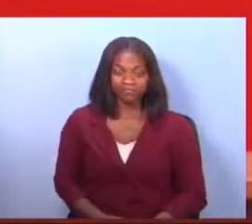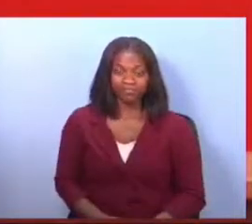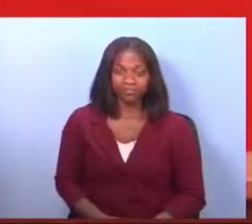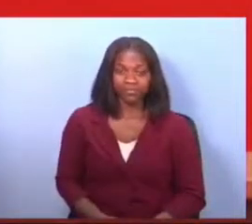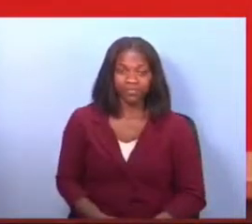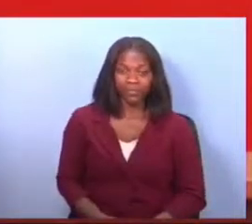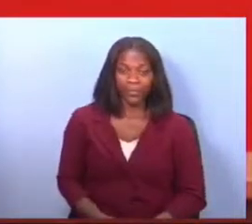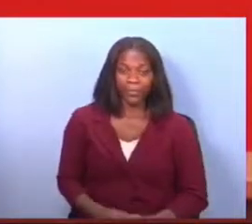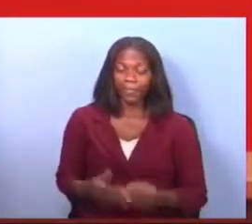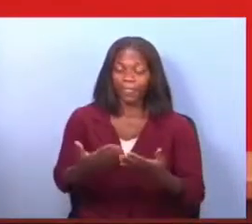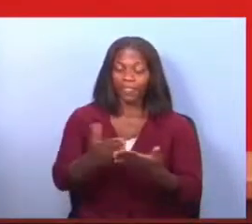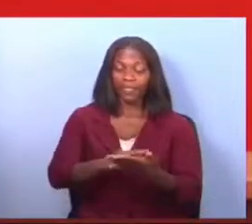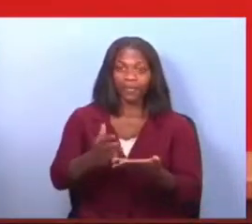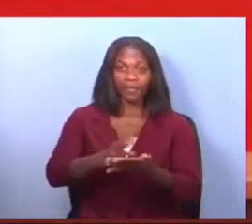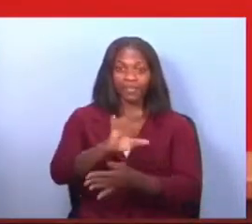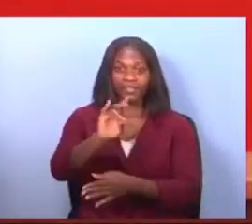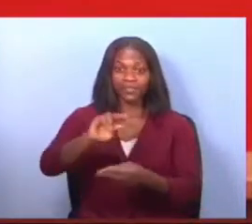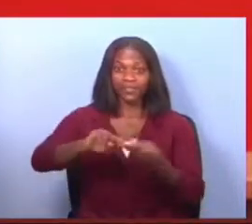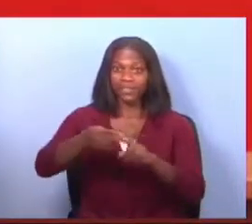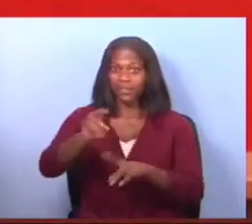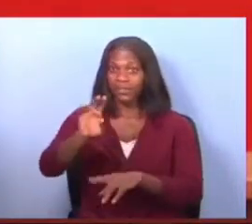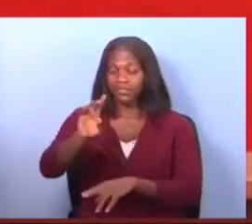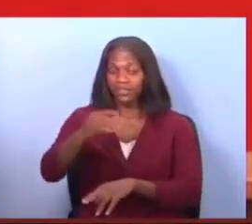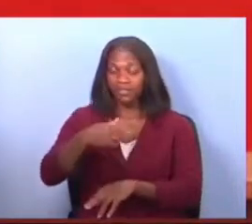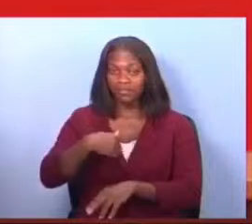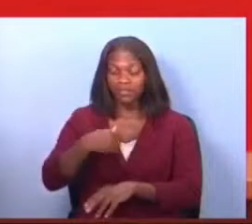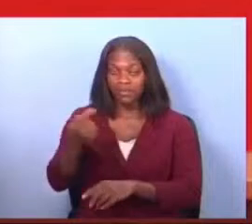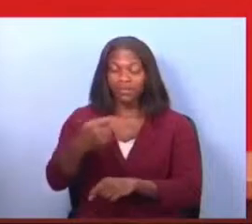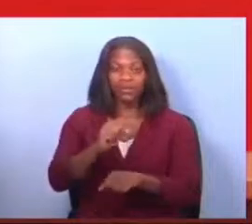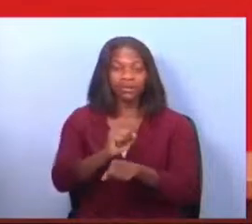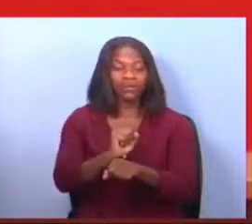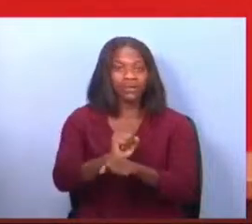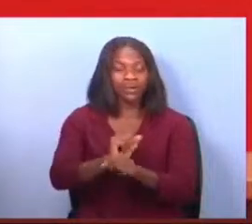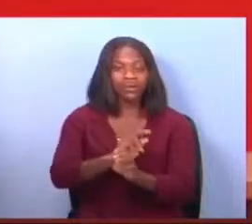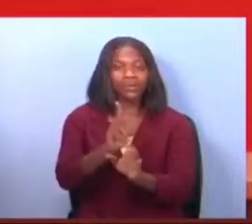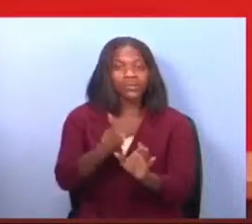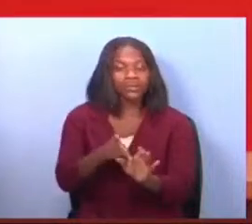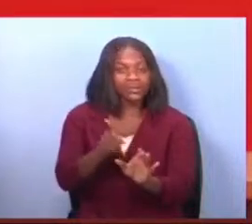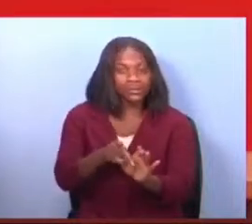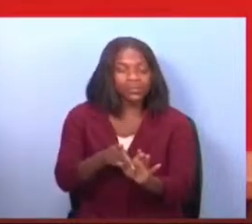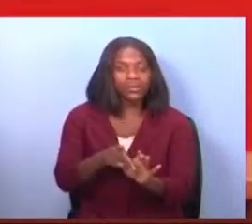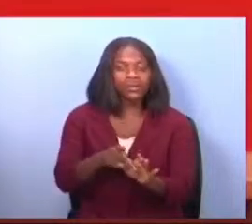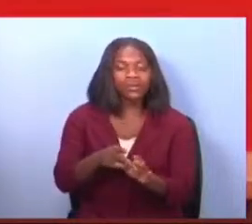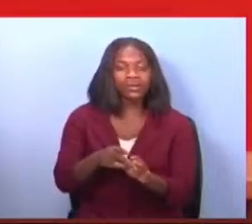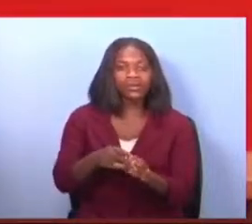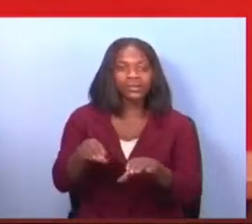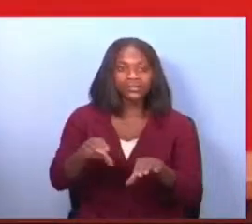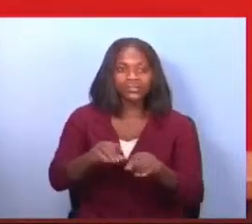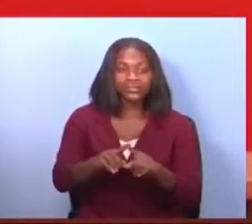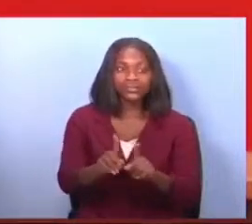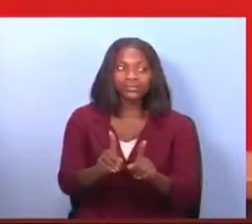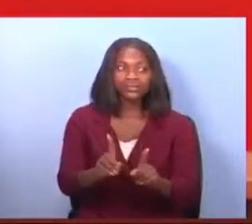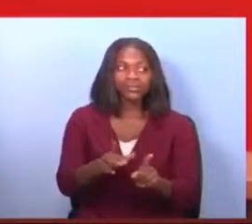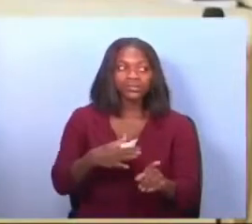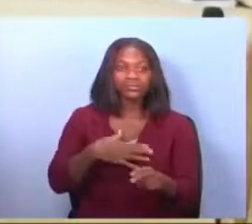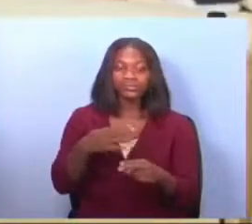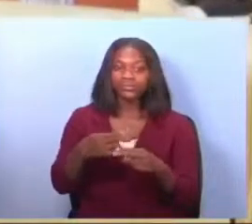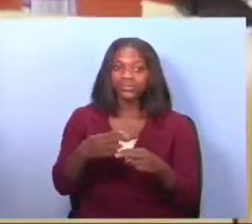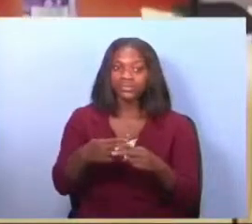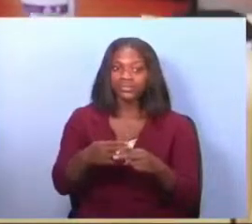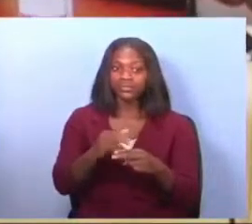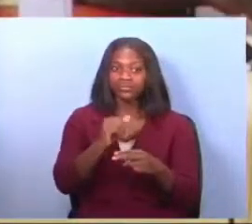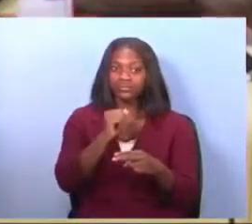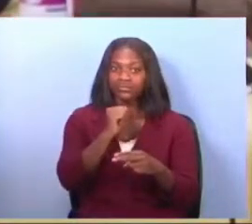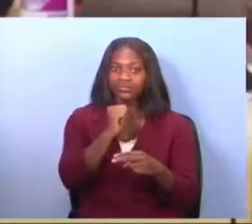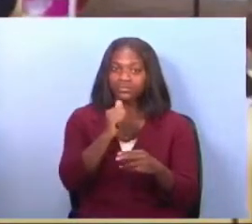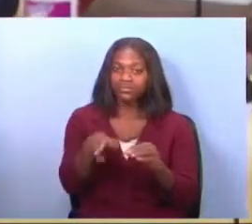On page 7. Mr. Speaker, I was present. I took part in the roll call, but my name is found among